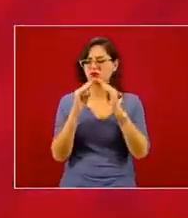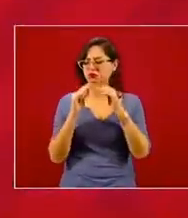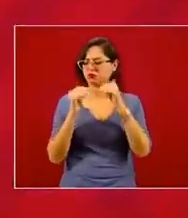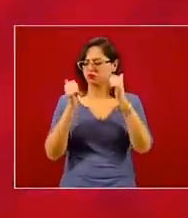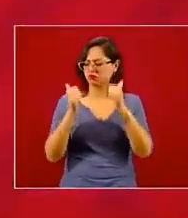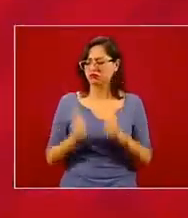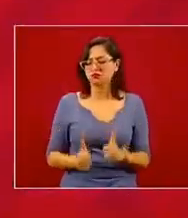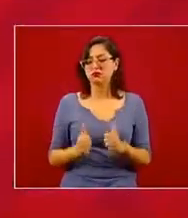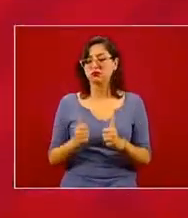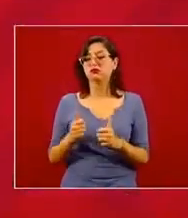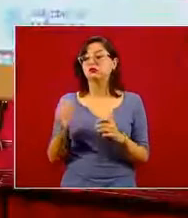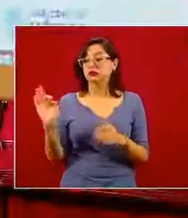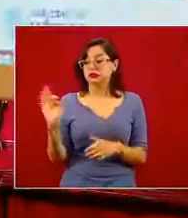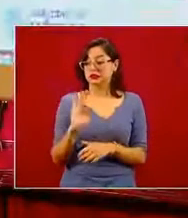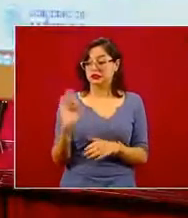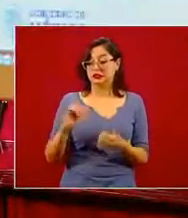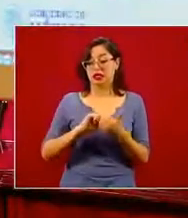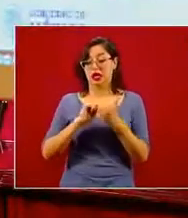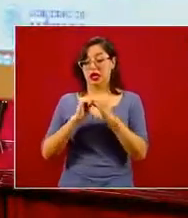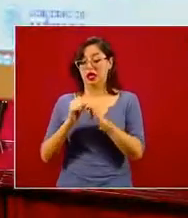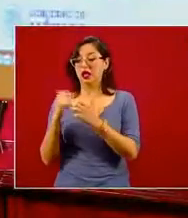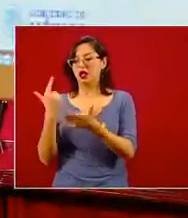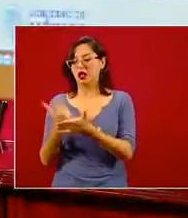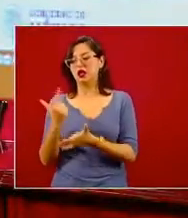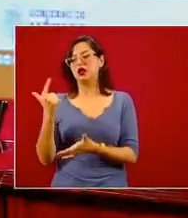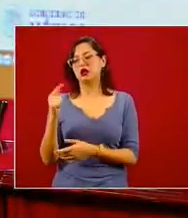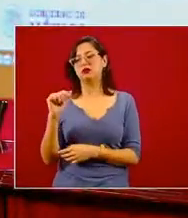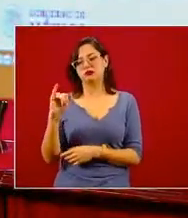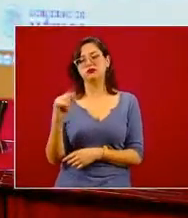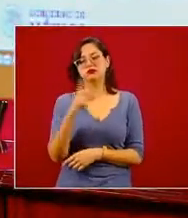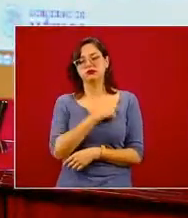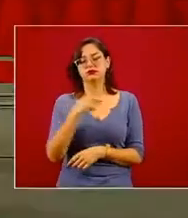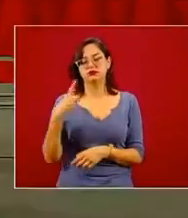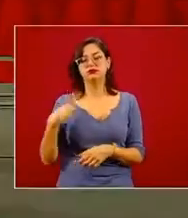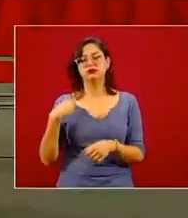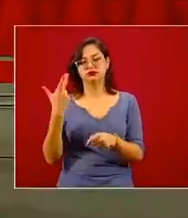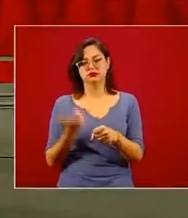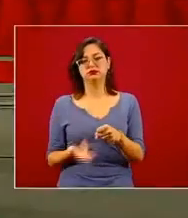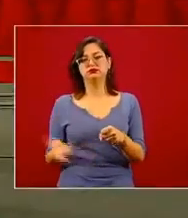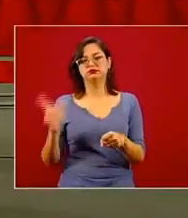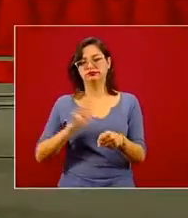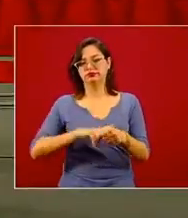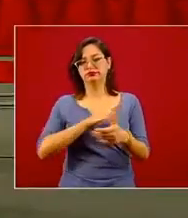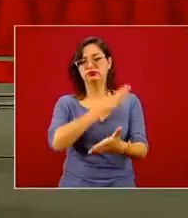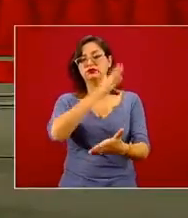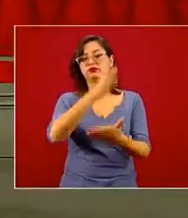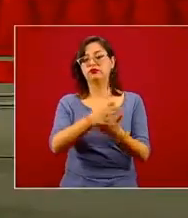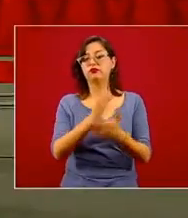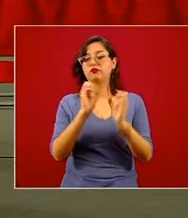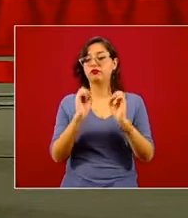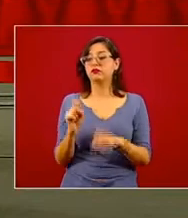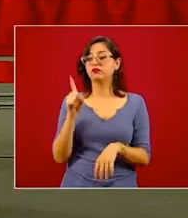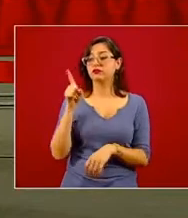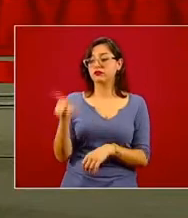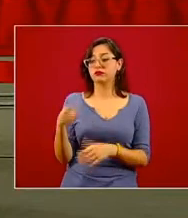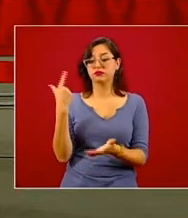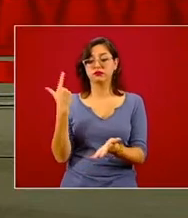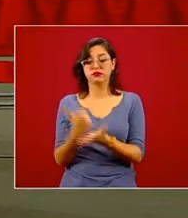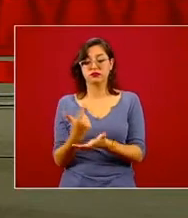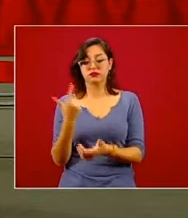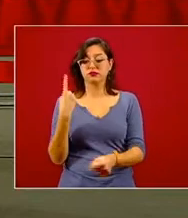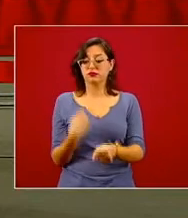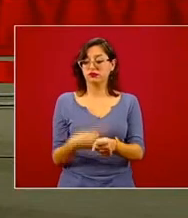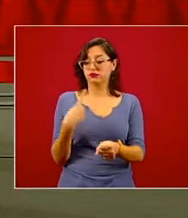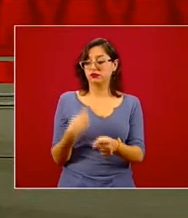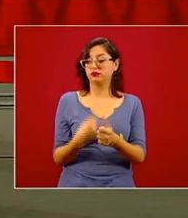a respiratory illness that is not serious, you can stay home and just go to